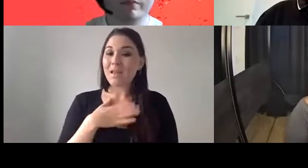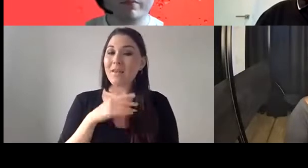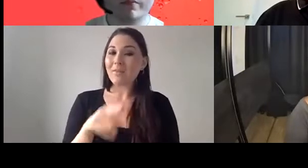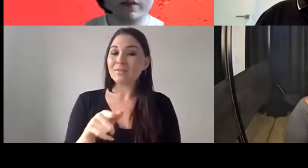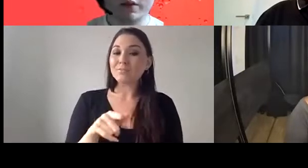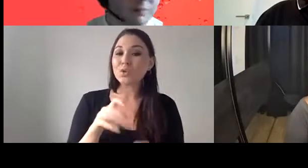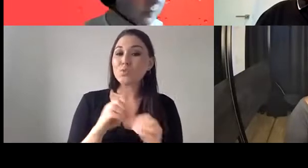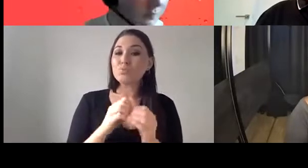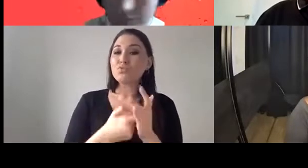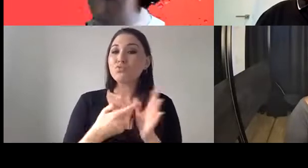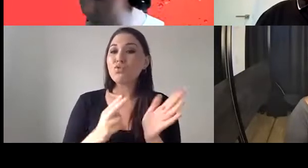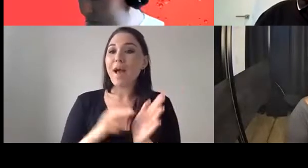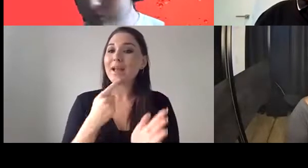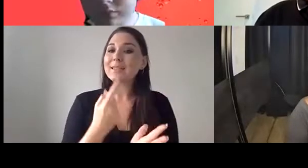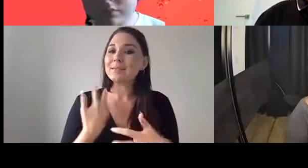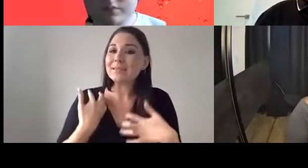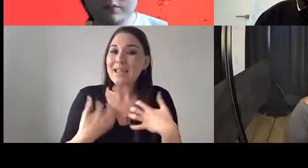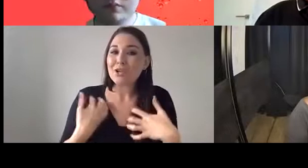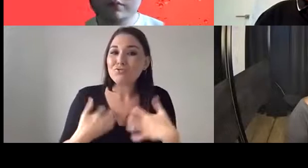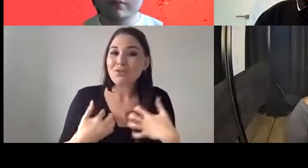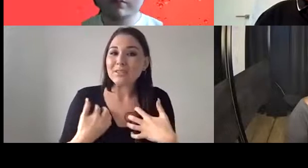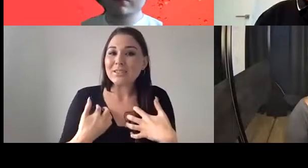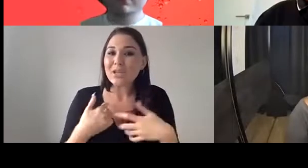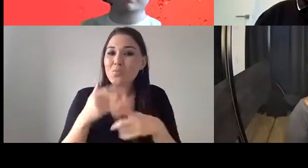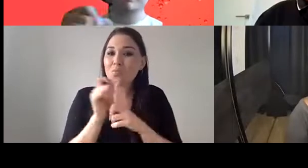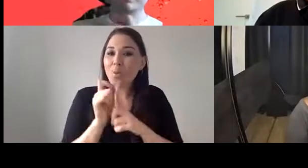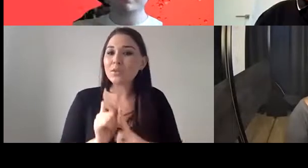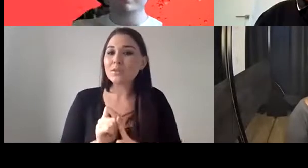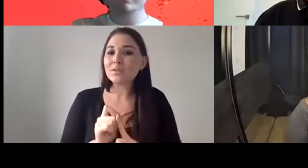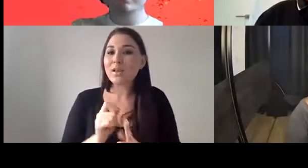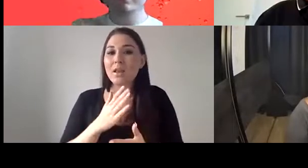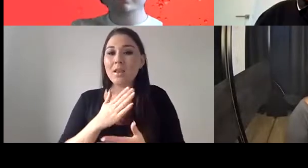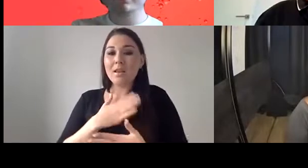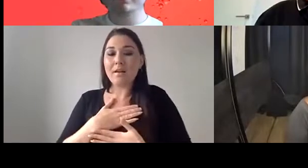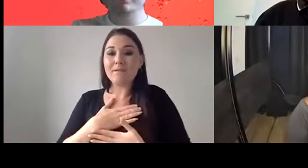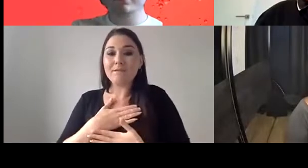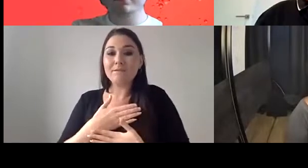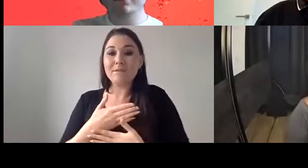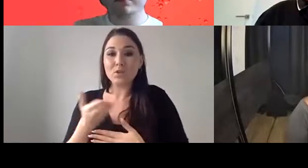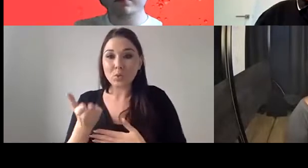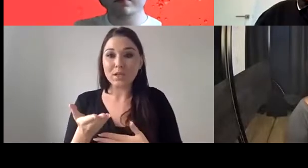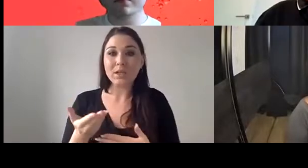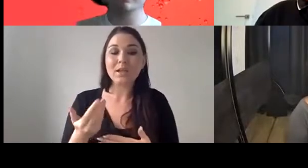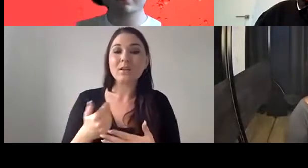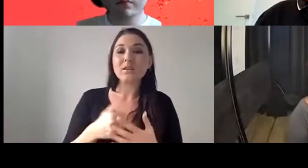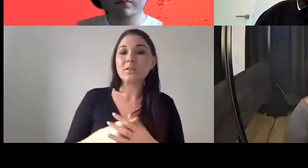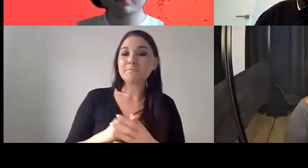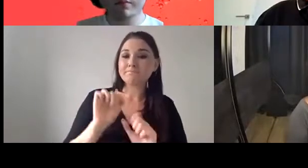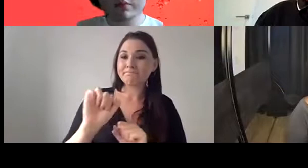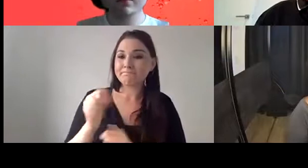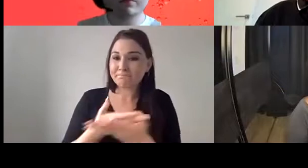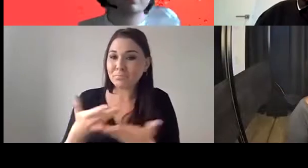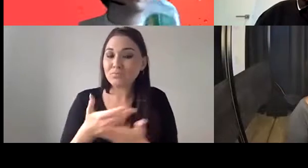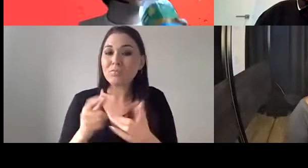brought some really interesting points. I'd love to hear more about, neurodivergent versus neurotypical